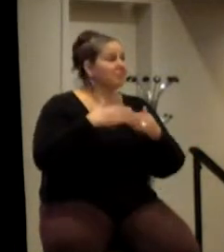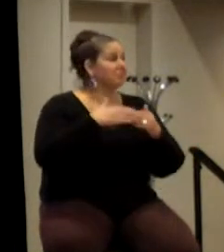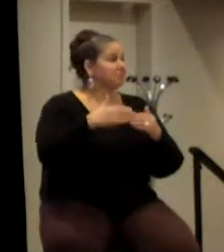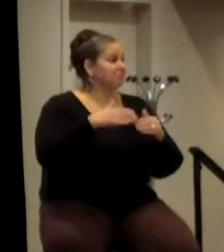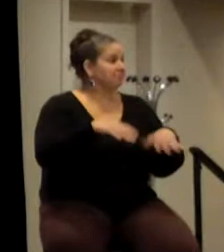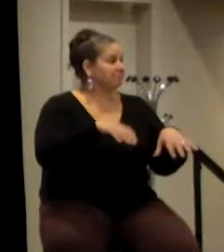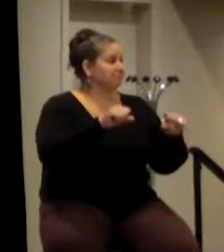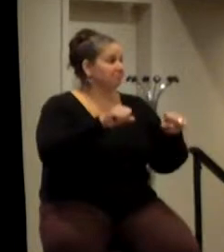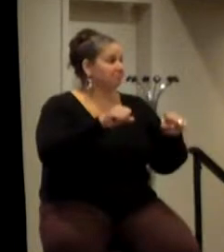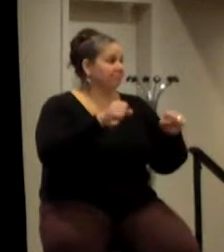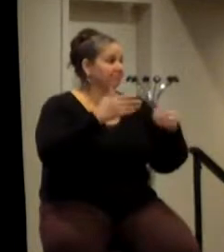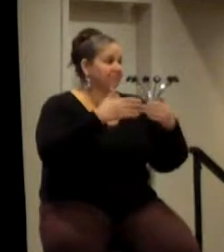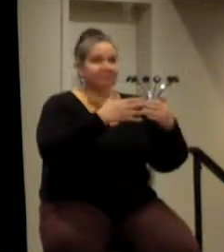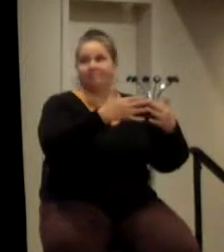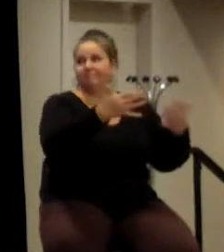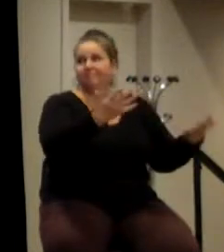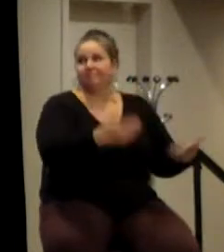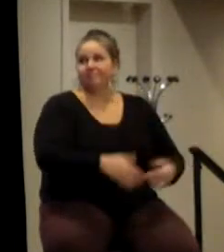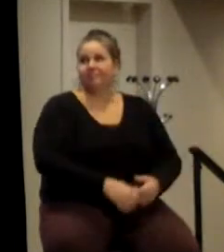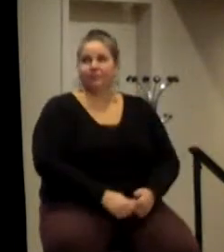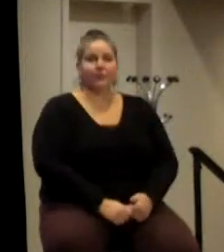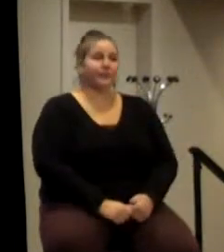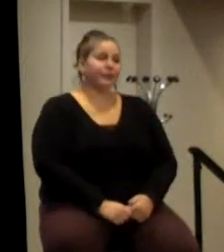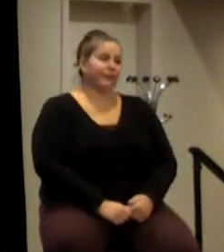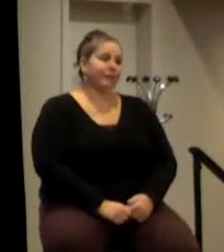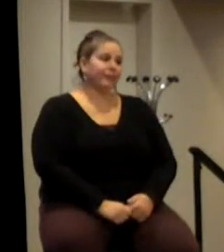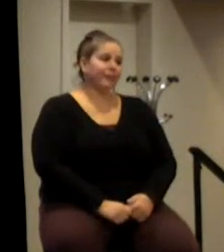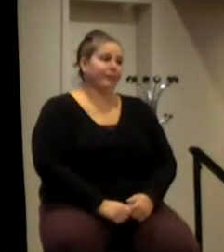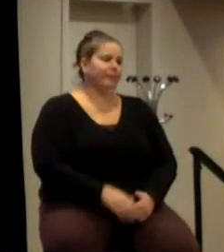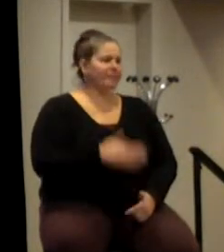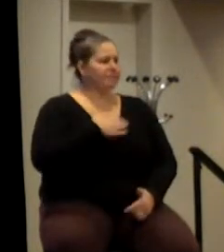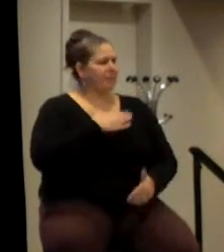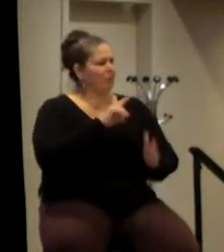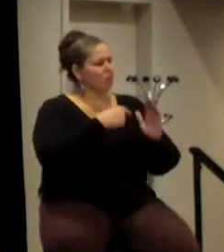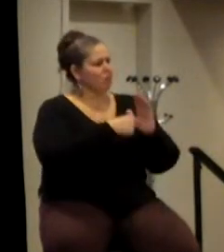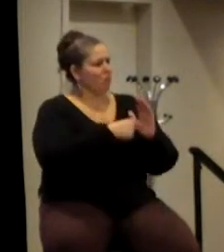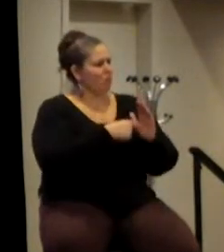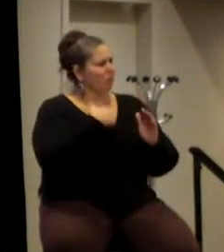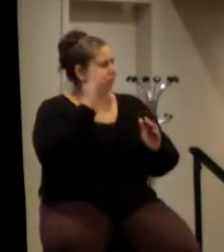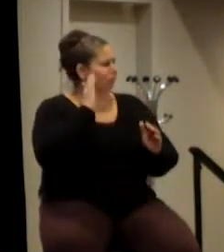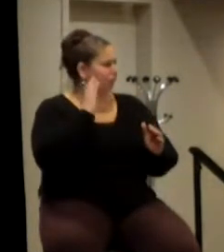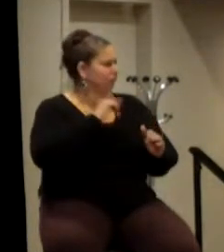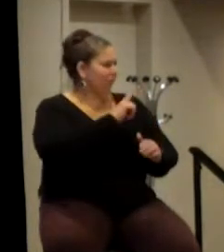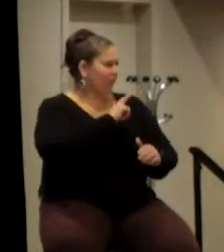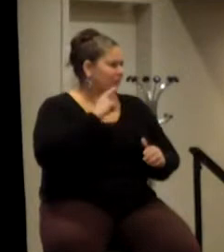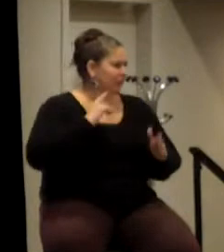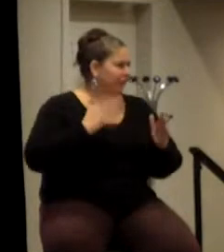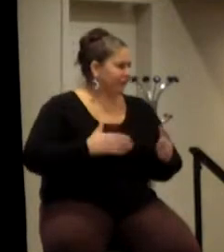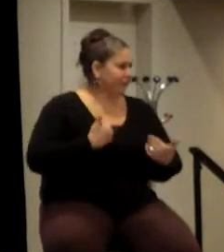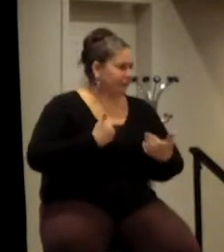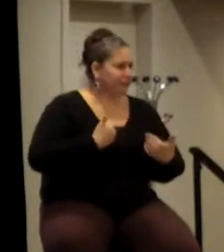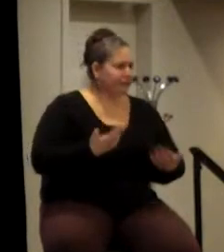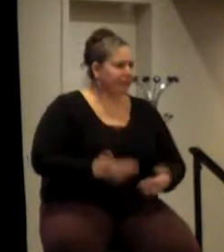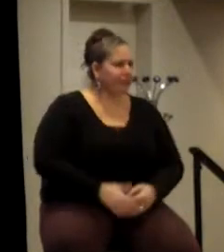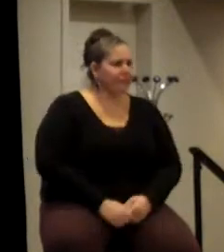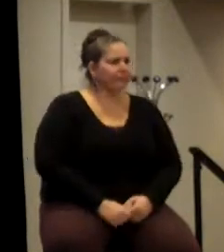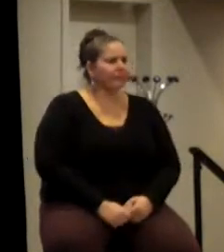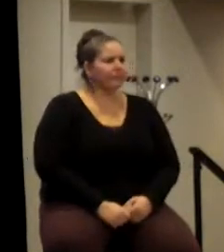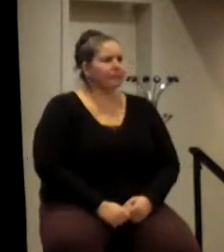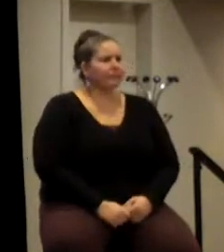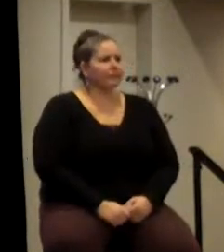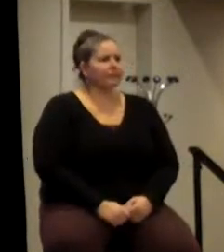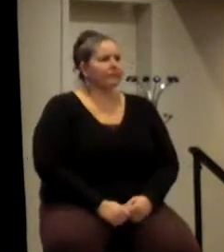In my role, when you're a legislator, I used to be a legislator, you have the ability where you don't have to govern on a